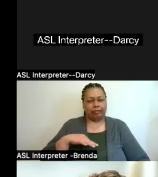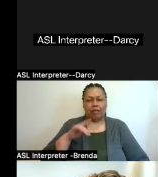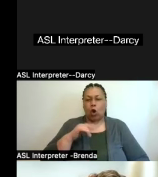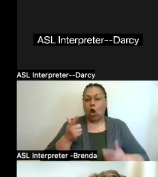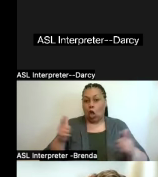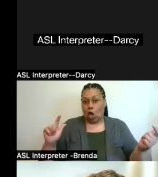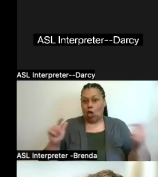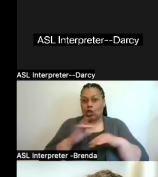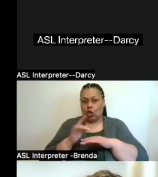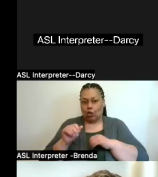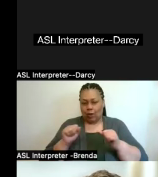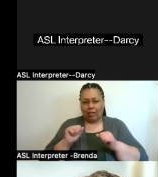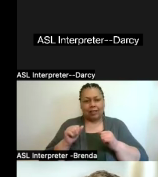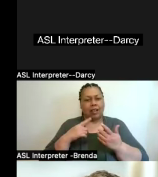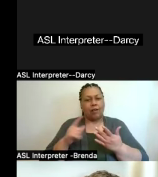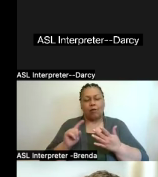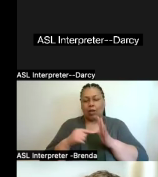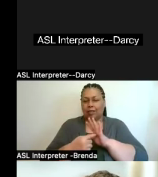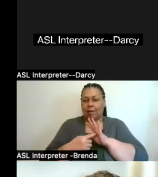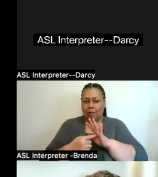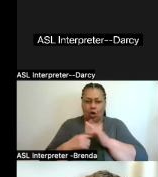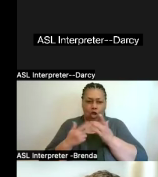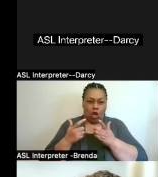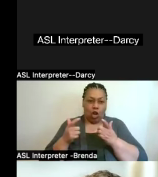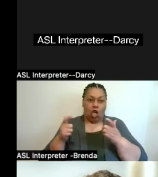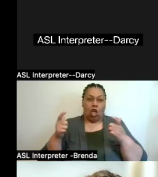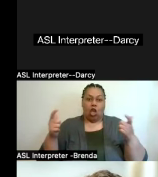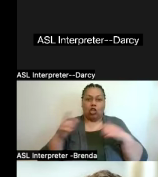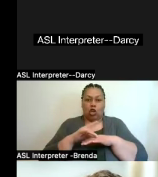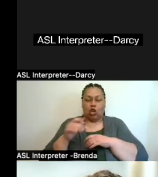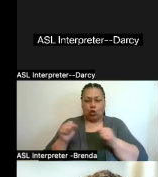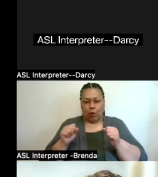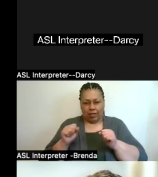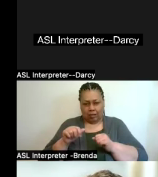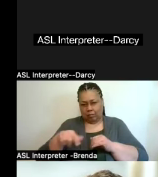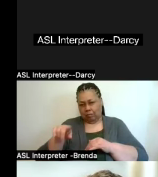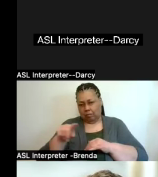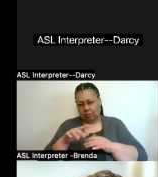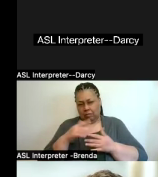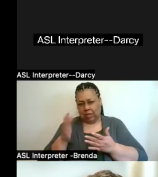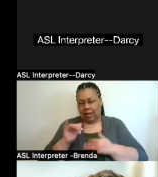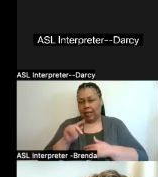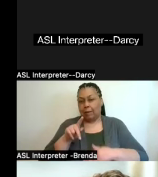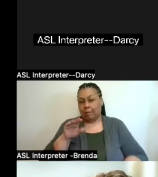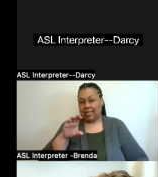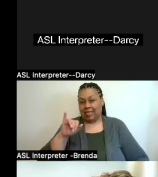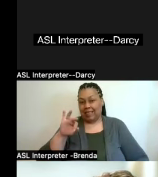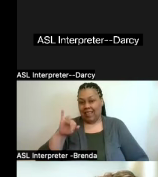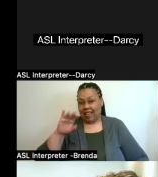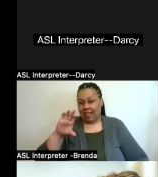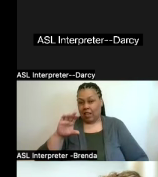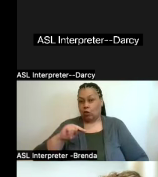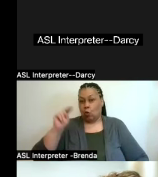for example, the large subduction zone earthquakes that we might be able to see offshore the Pacific Northwest. And